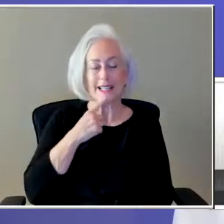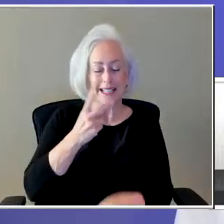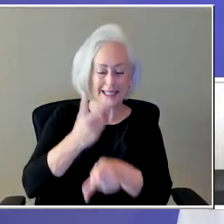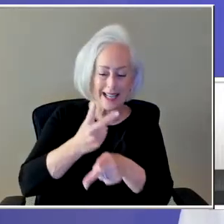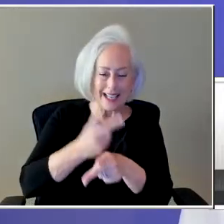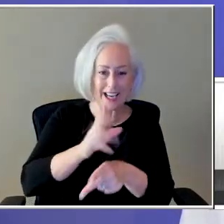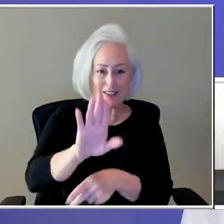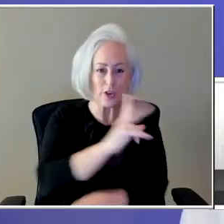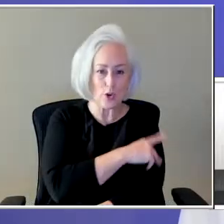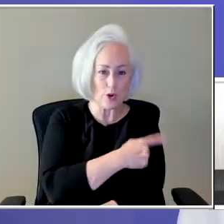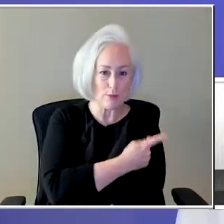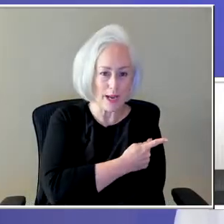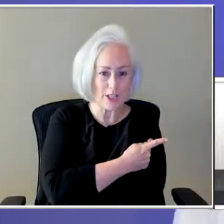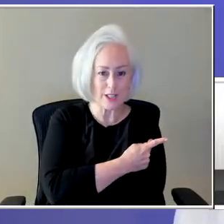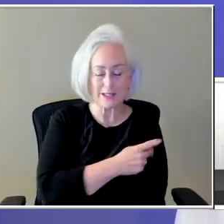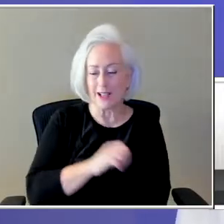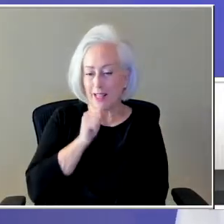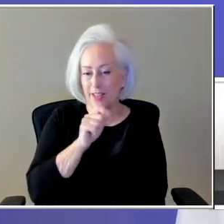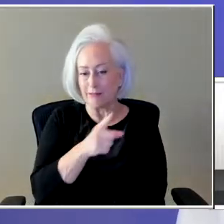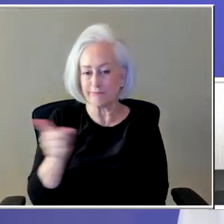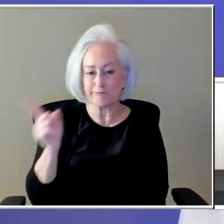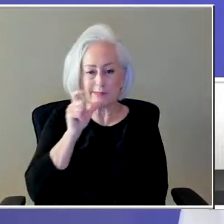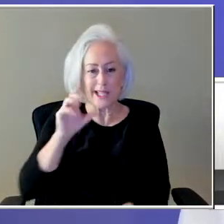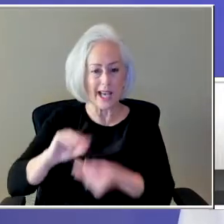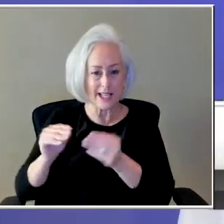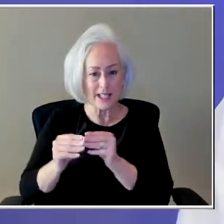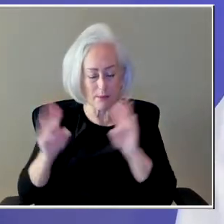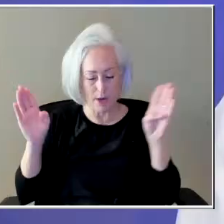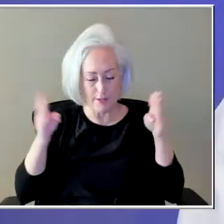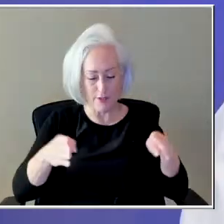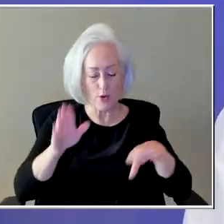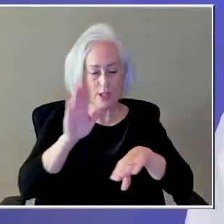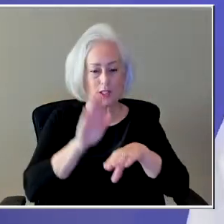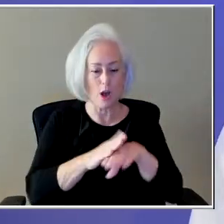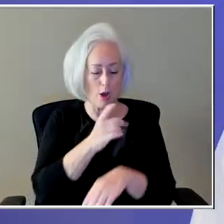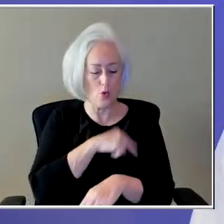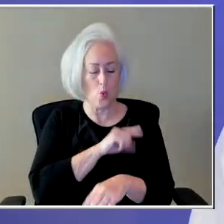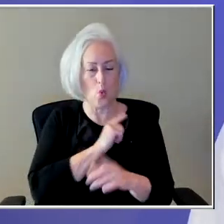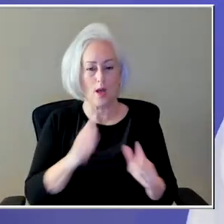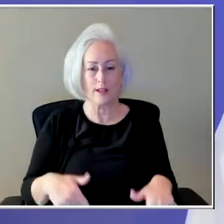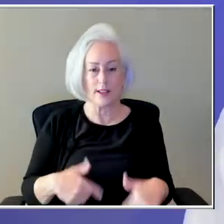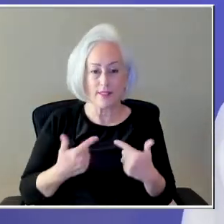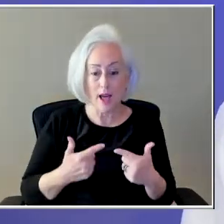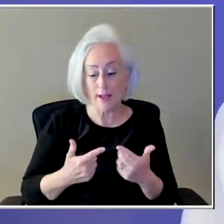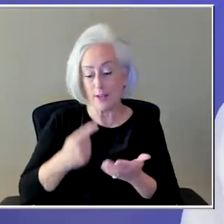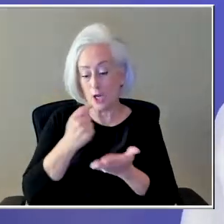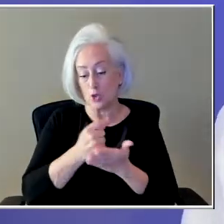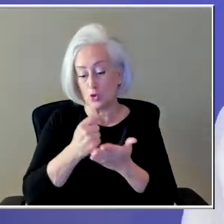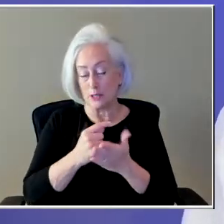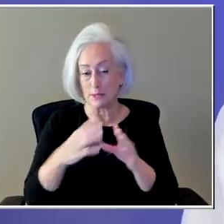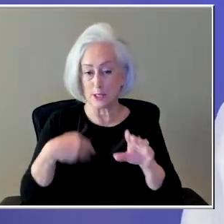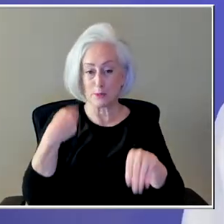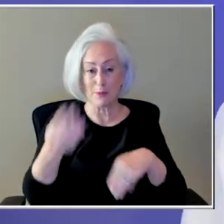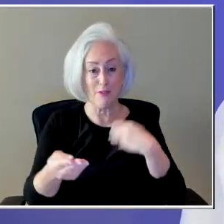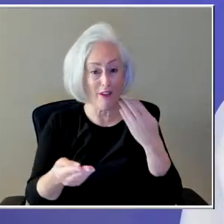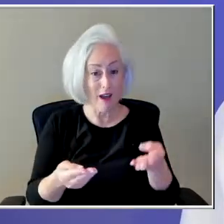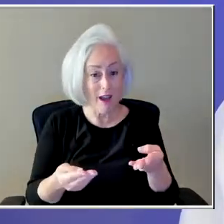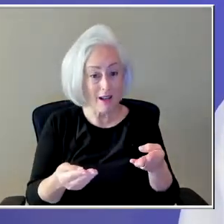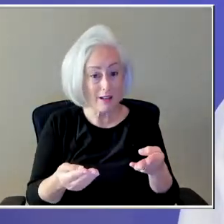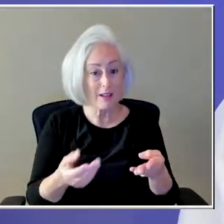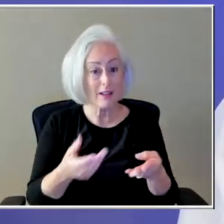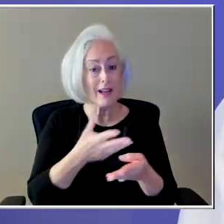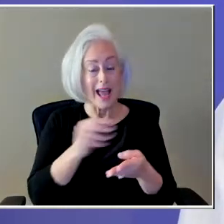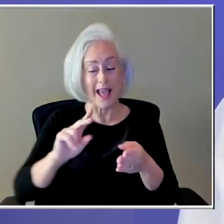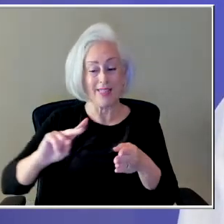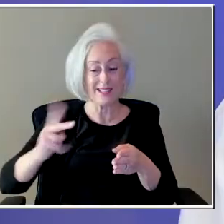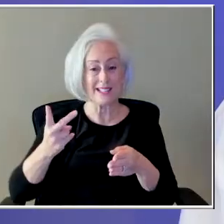them as a number. Focus on their quality of life. Focus on the treatments that we can give them. And I think the second big takeaway